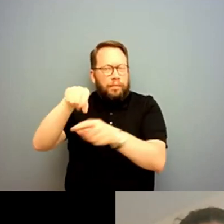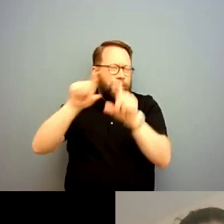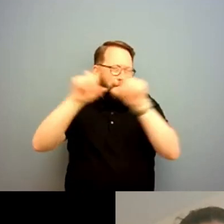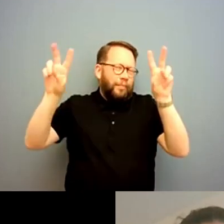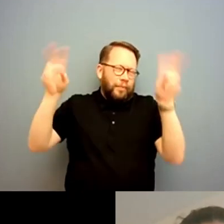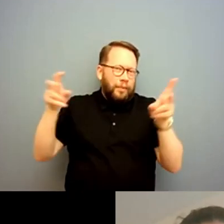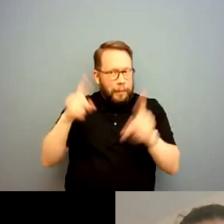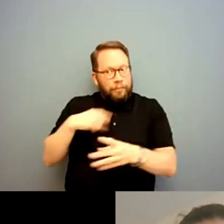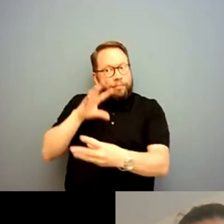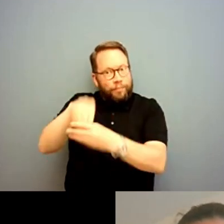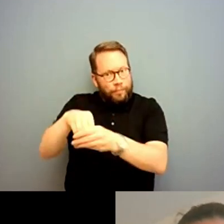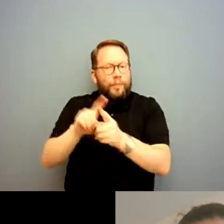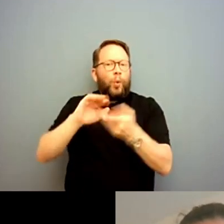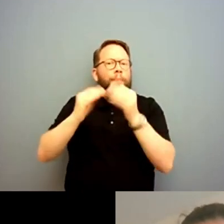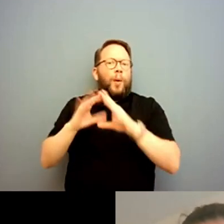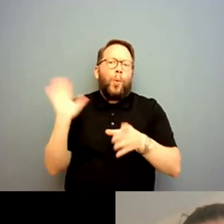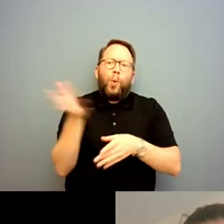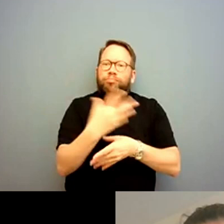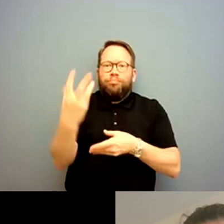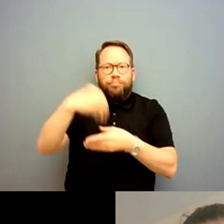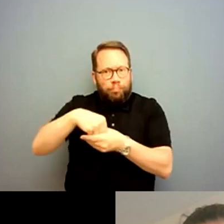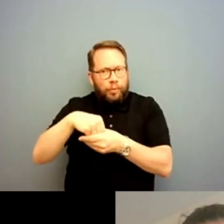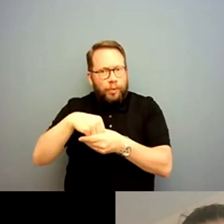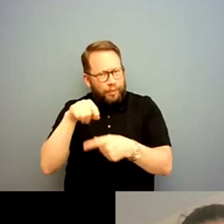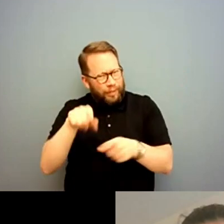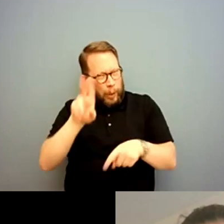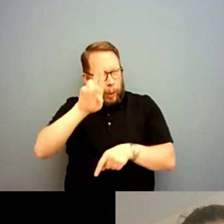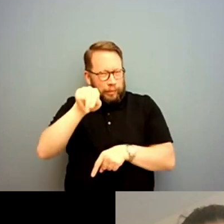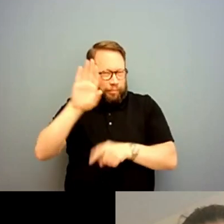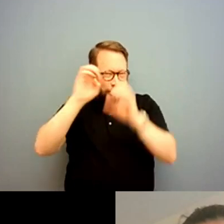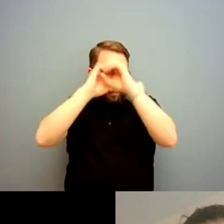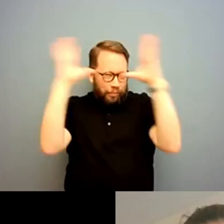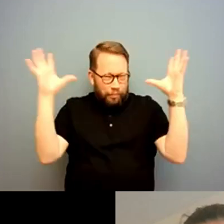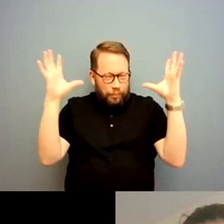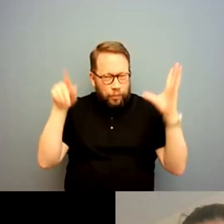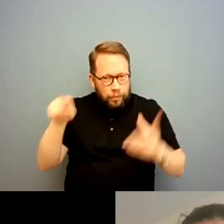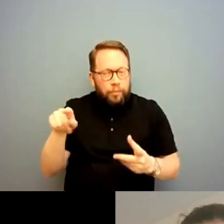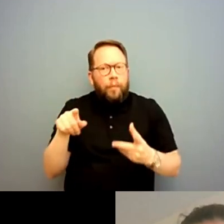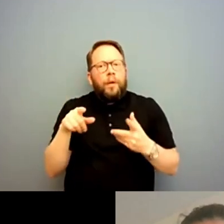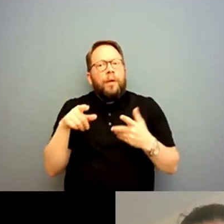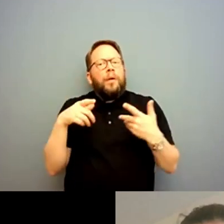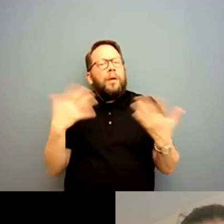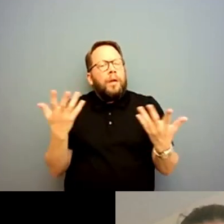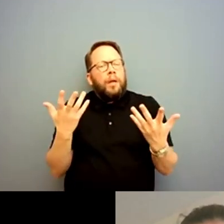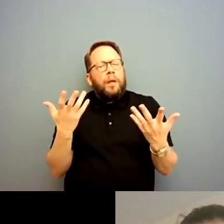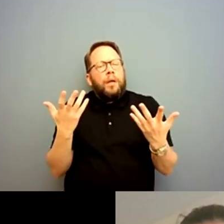Very much so. I mean, it's emblazoned right at the front of the Disability